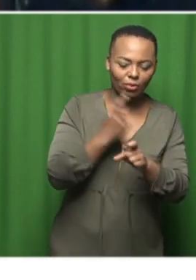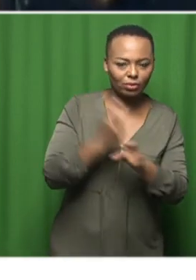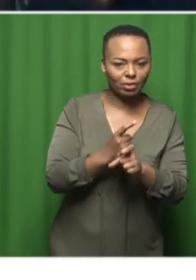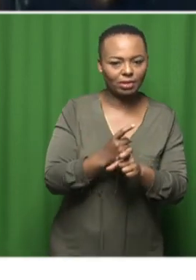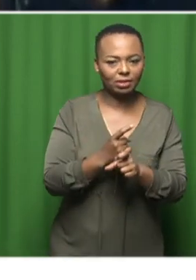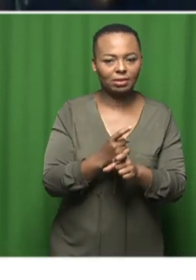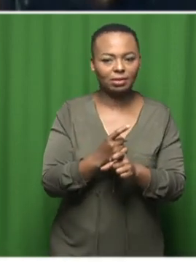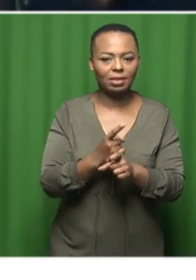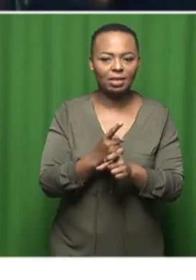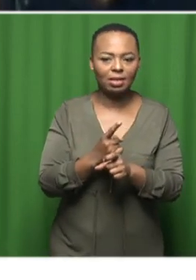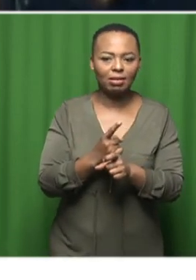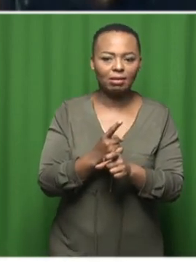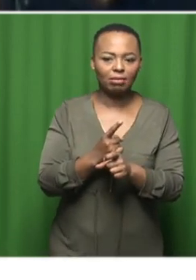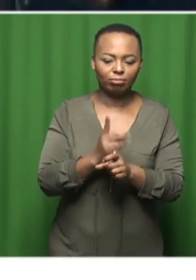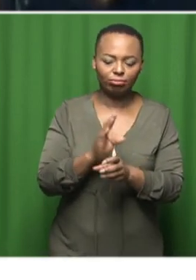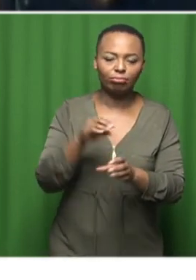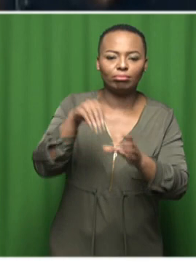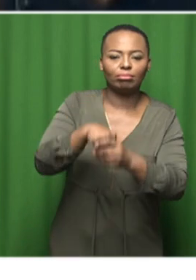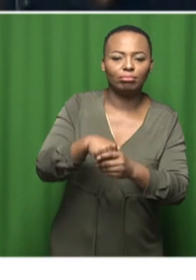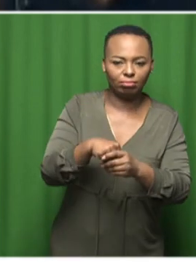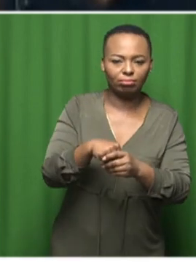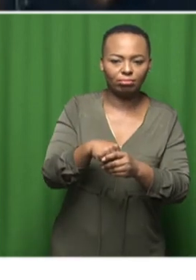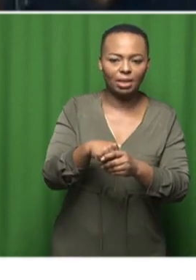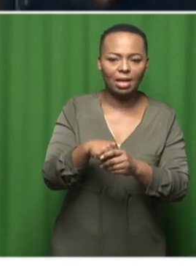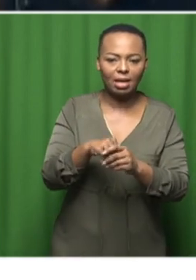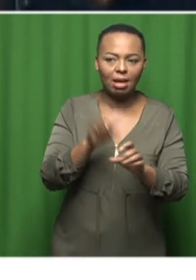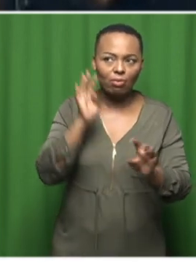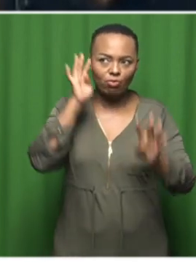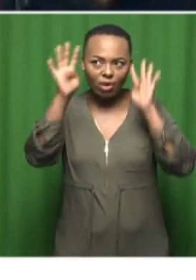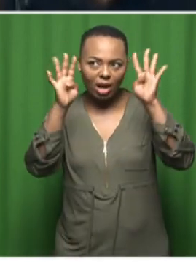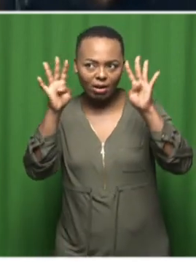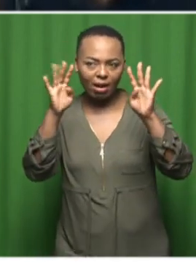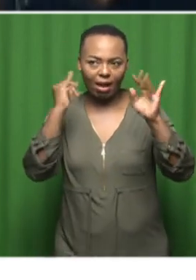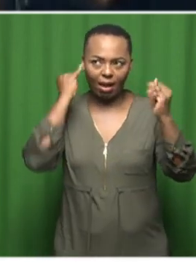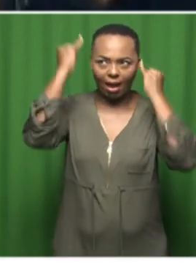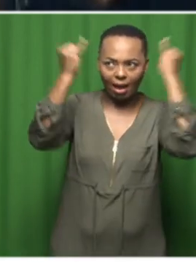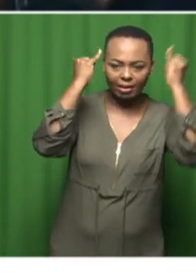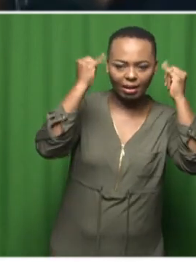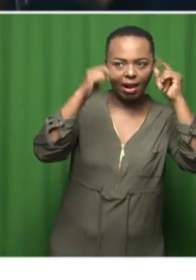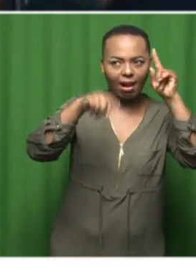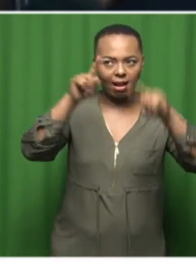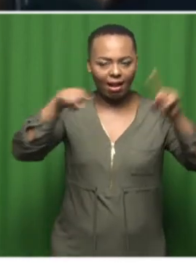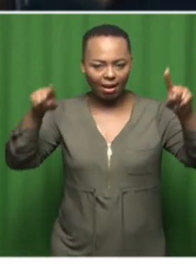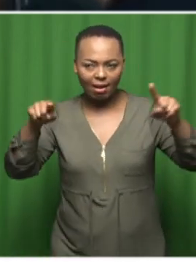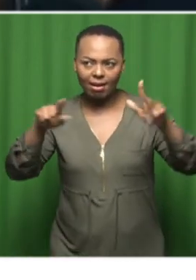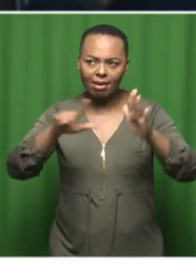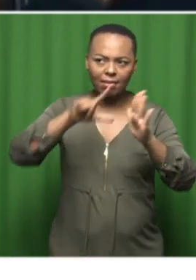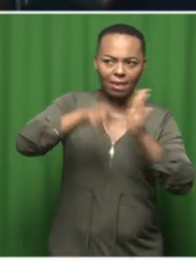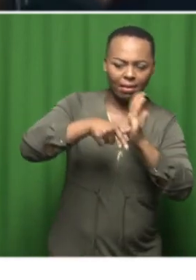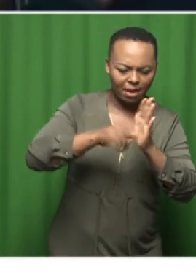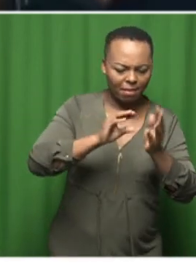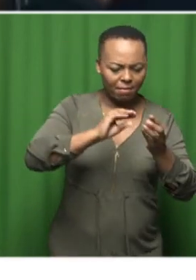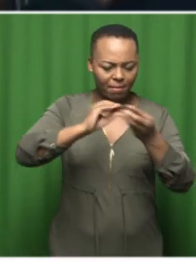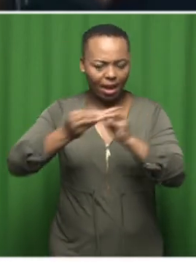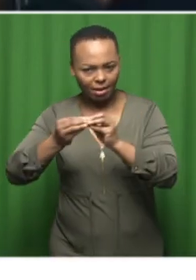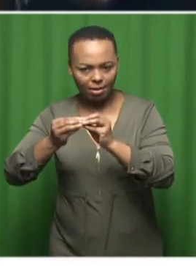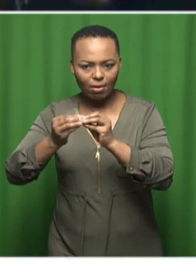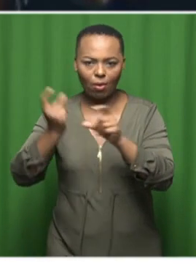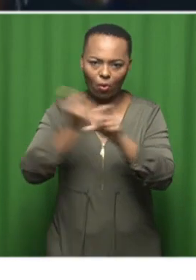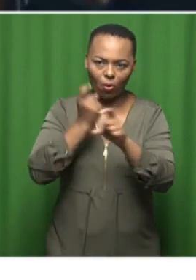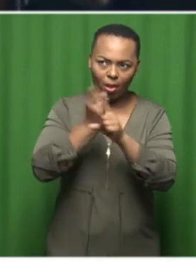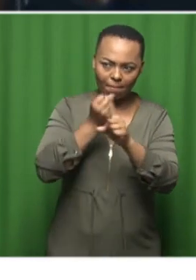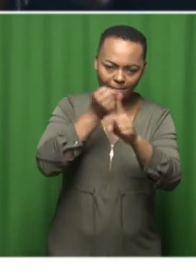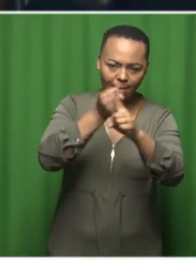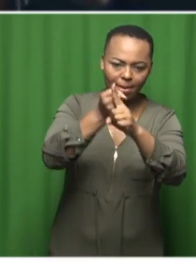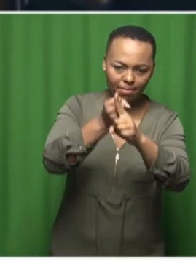we'll always be involved in the act of creating and the act of making. So be it as architects, be it